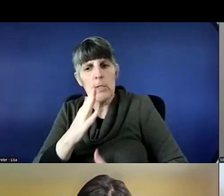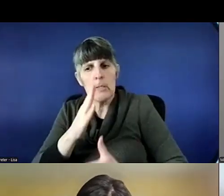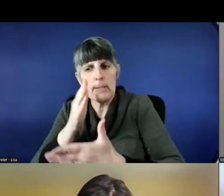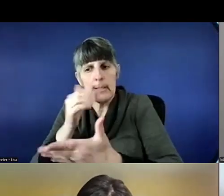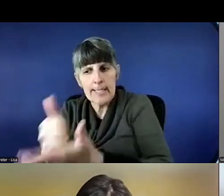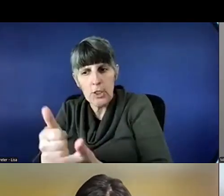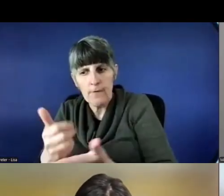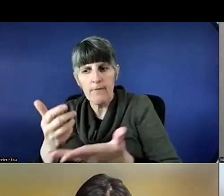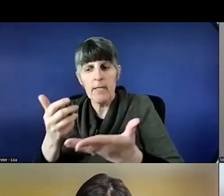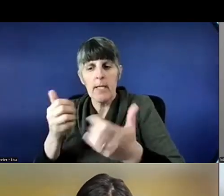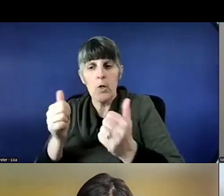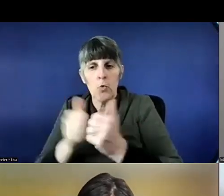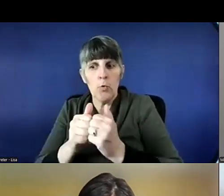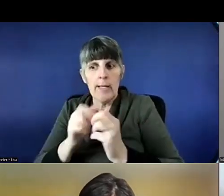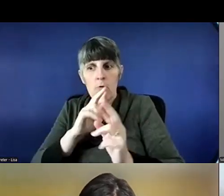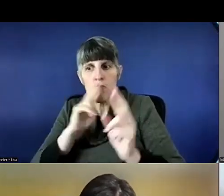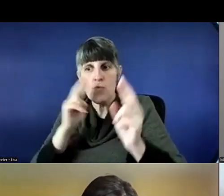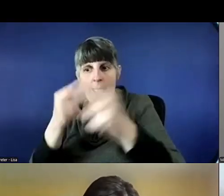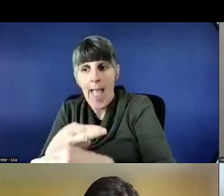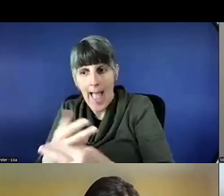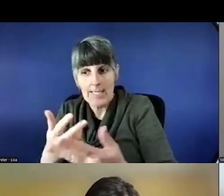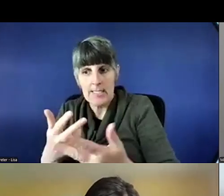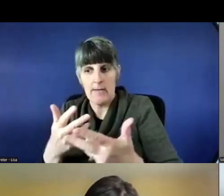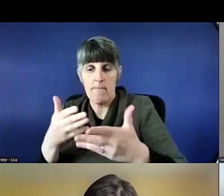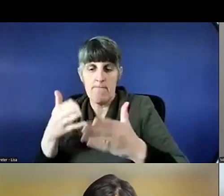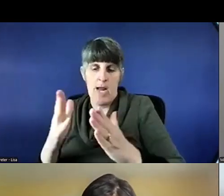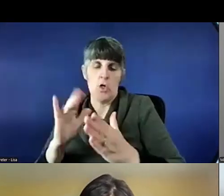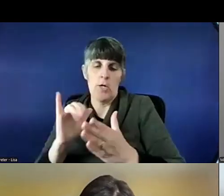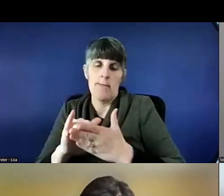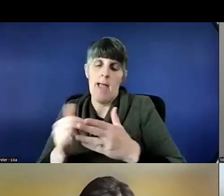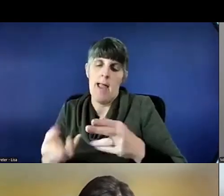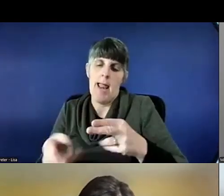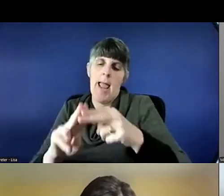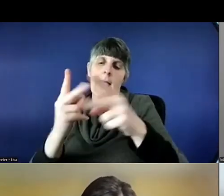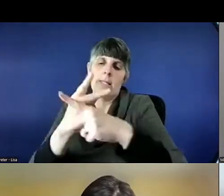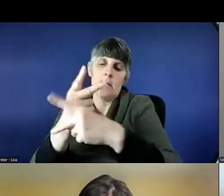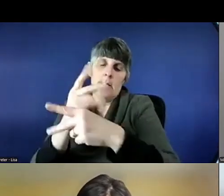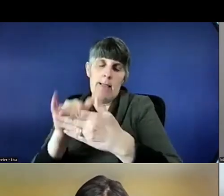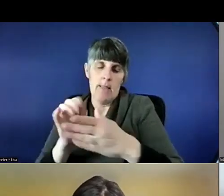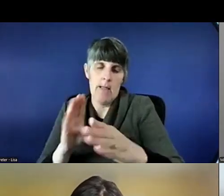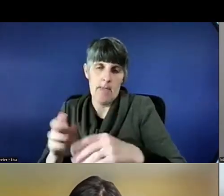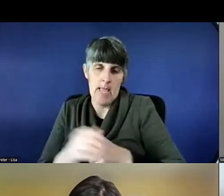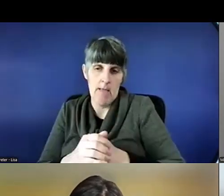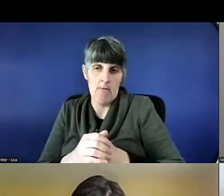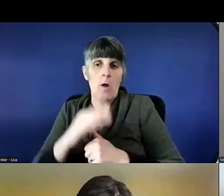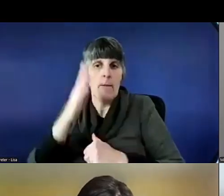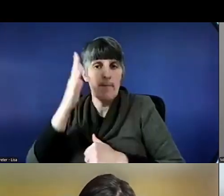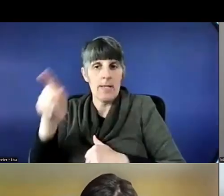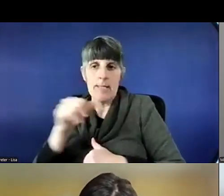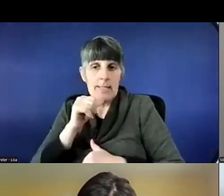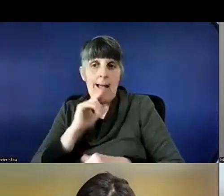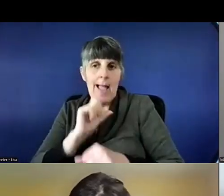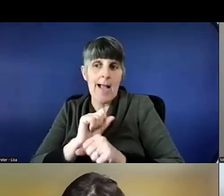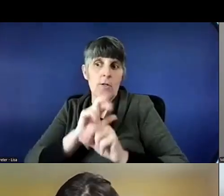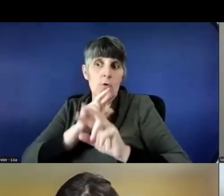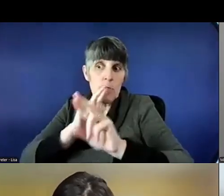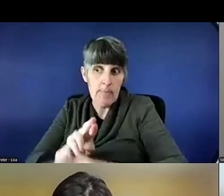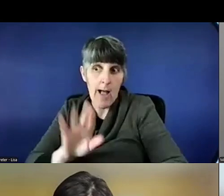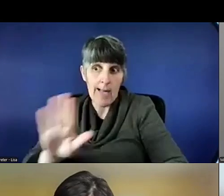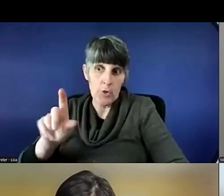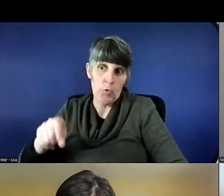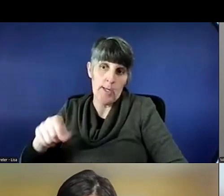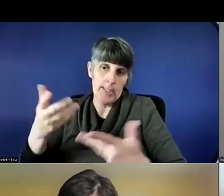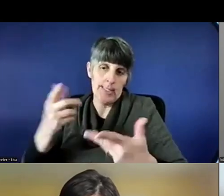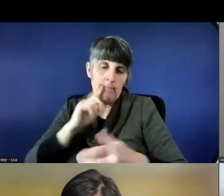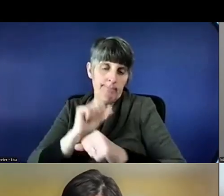with reactive measures which escalate that behavior because they aren't actually responding to the need of that